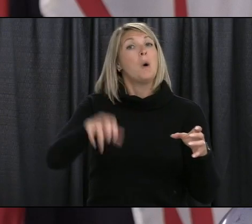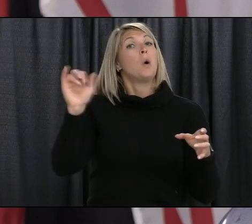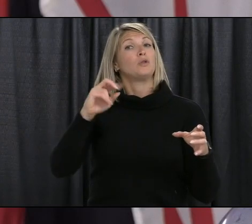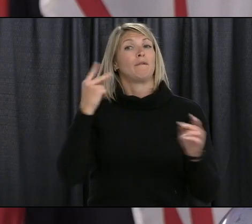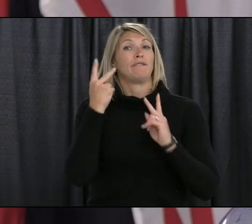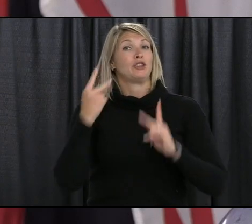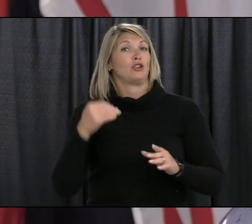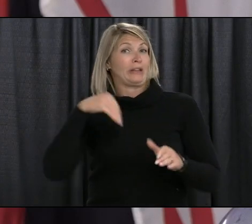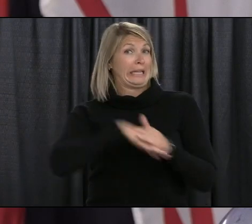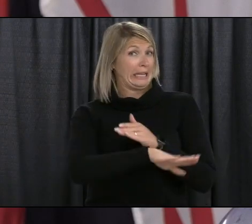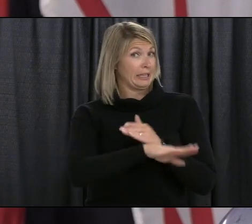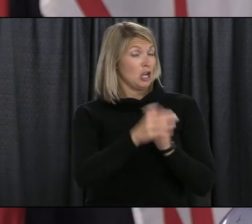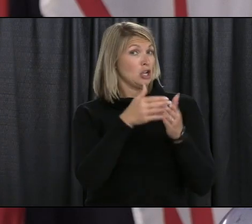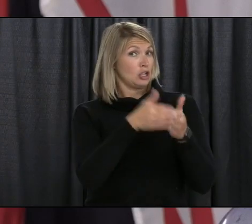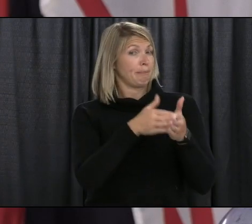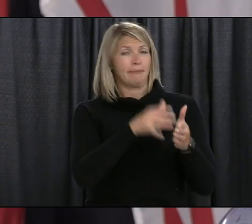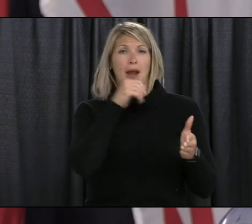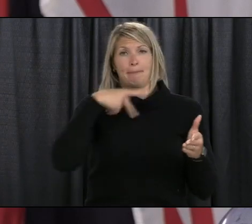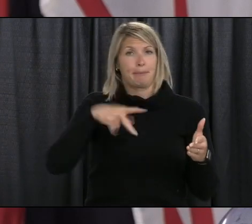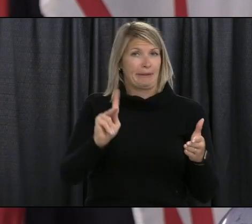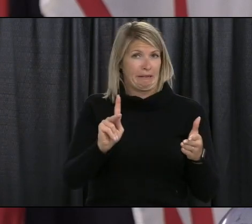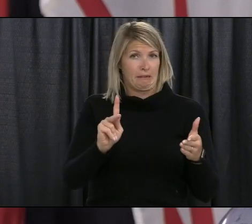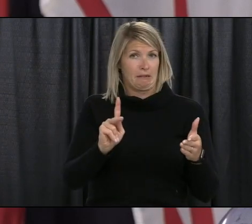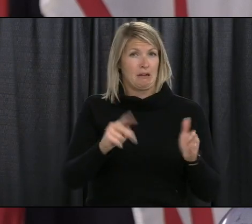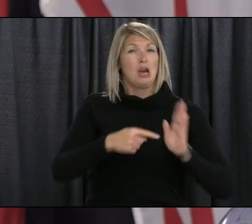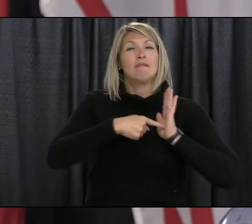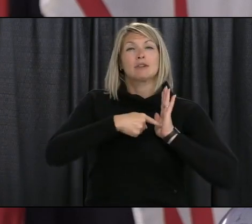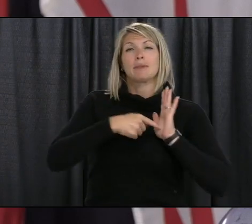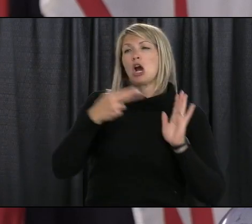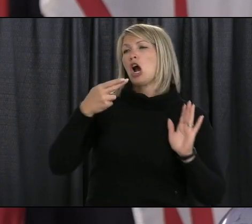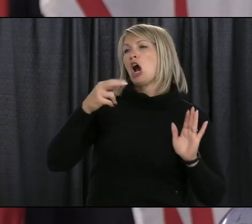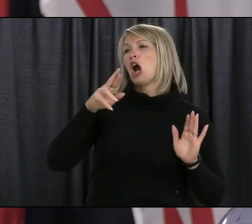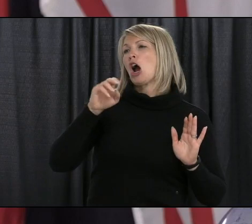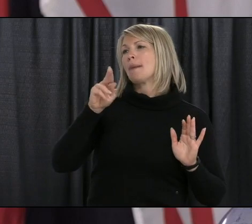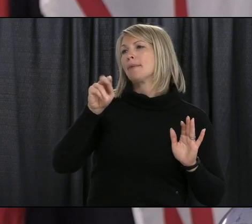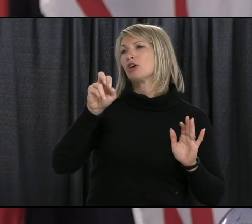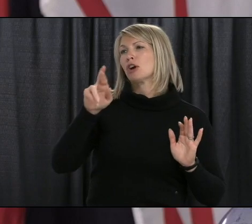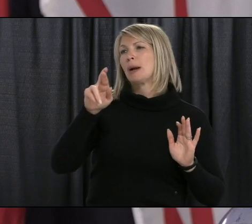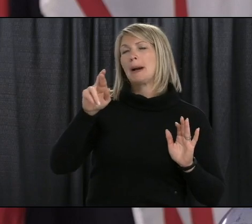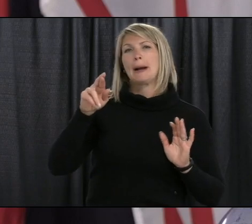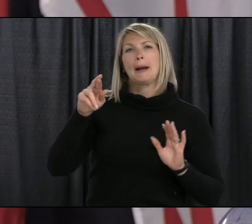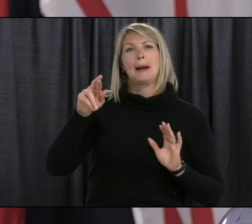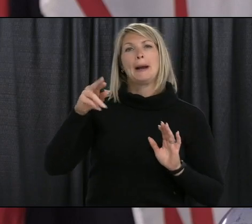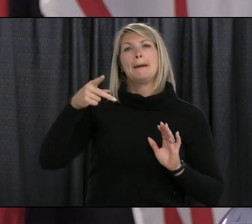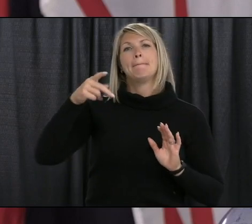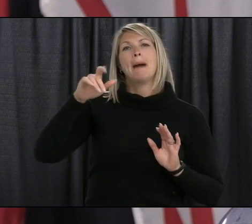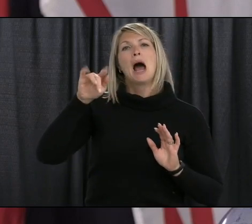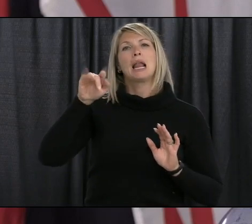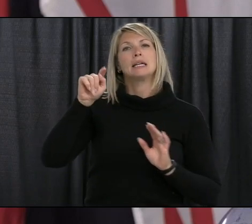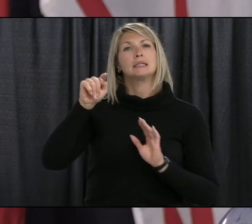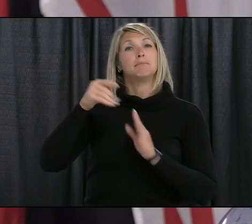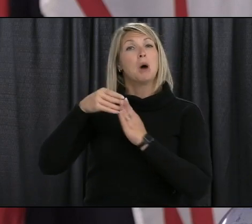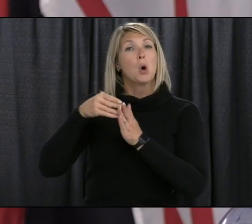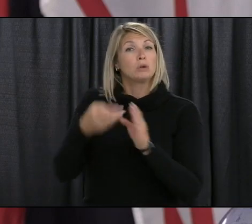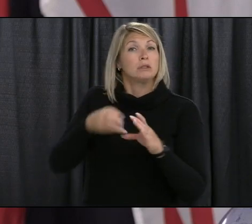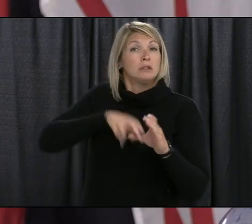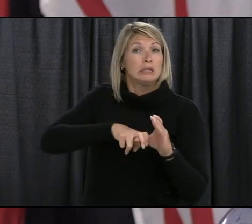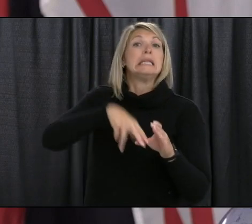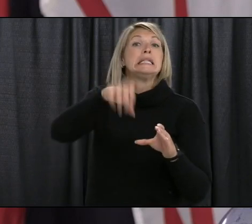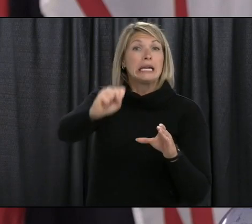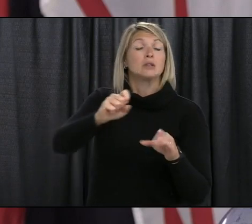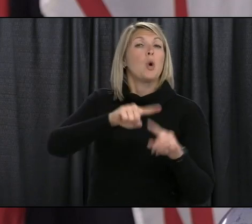ship, with the exception, for example, of a harbour pilot or a safety-related issue. If you are on a closed